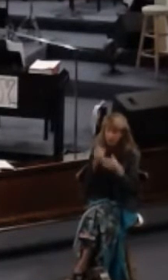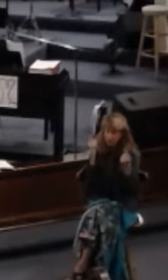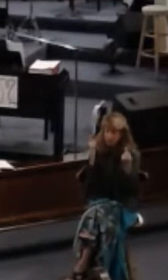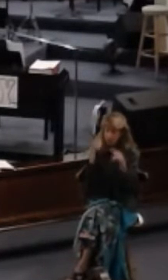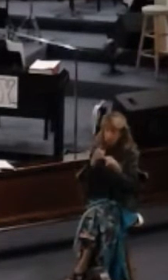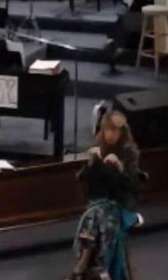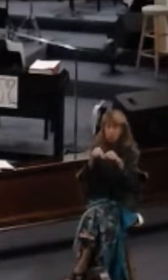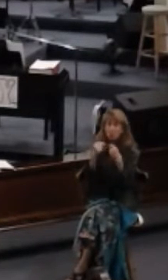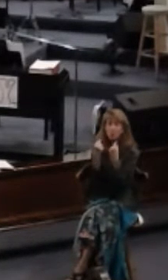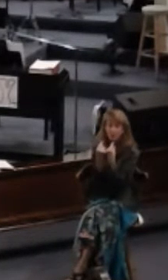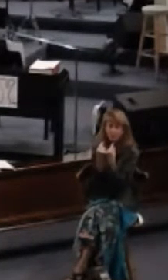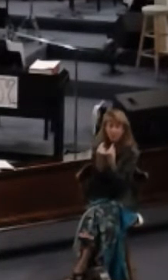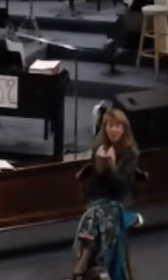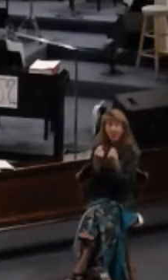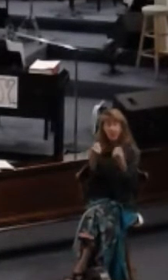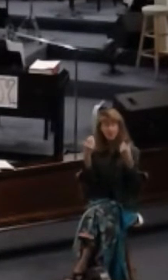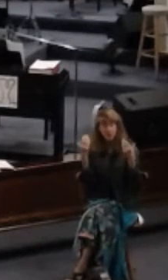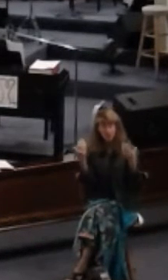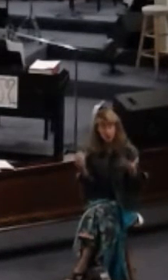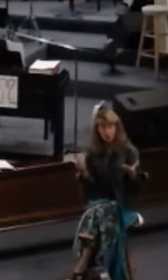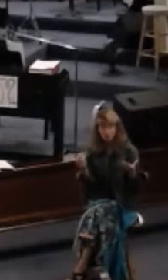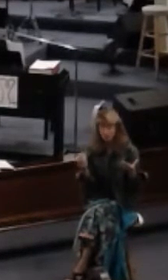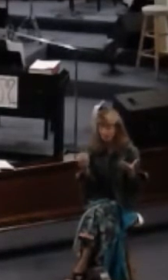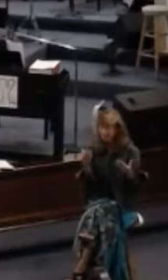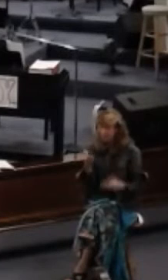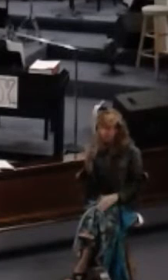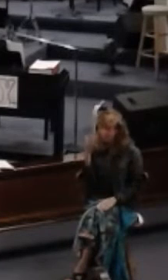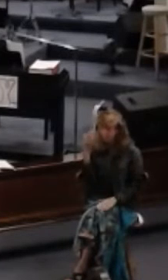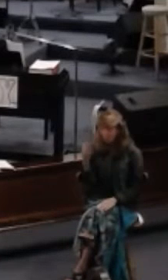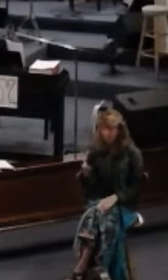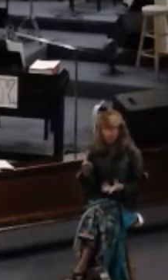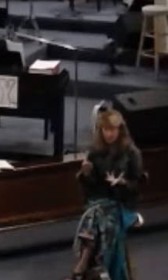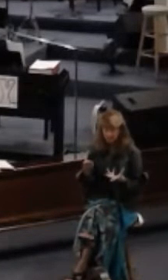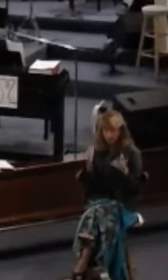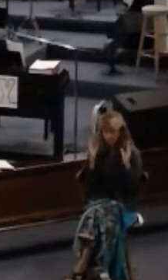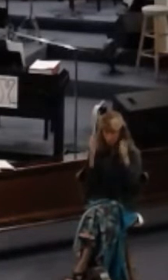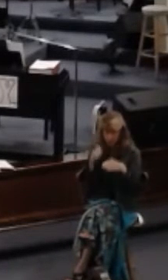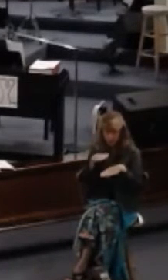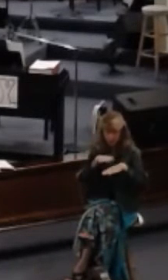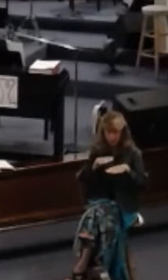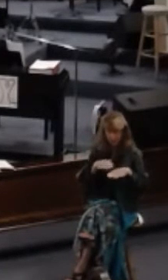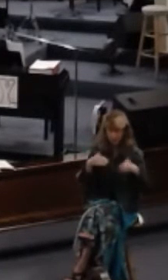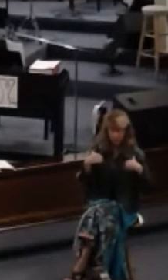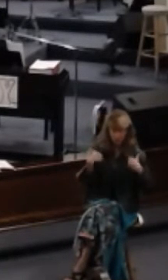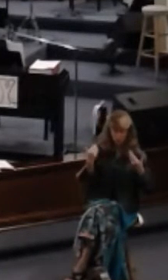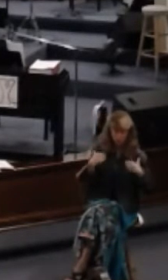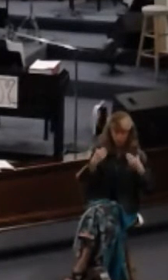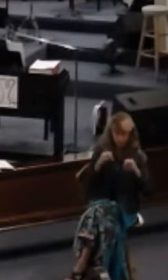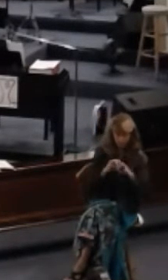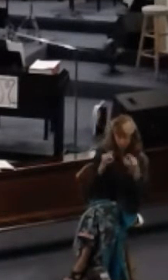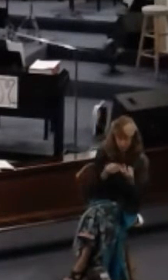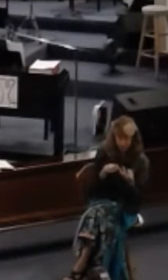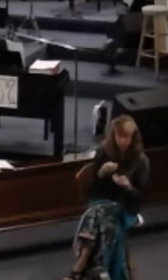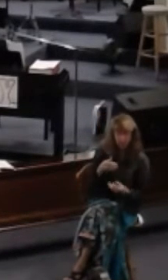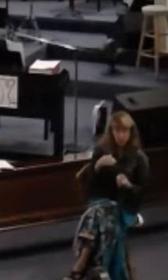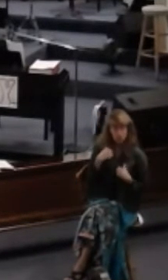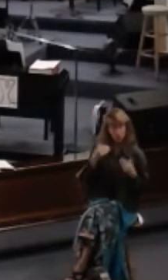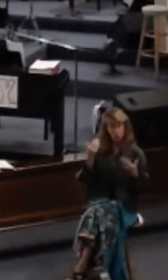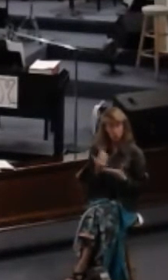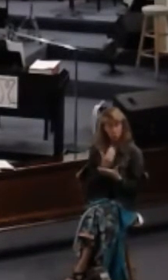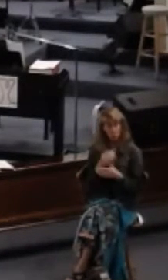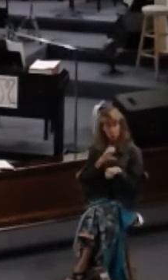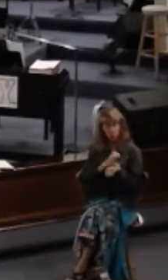group. So, you know, are they going to go after the millennials? Are they going to go after the young families? Are they going to go after the